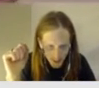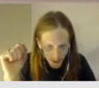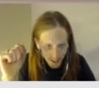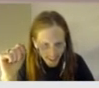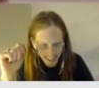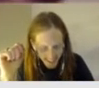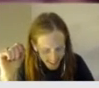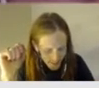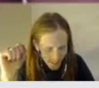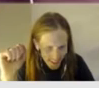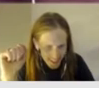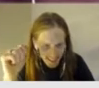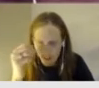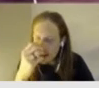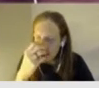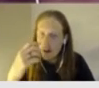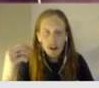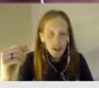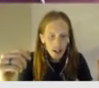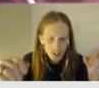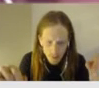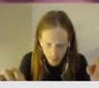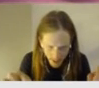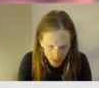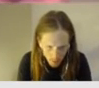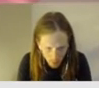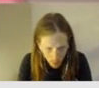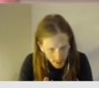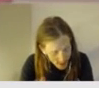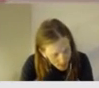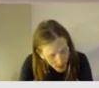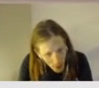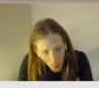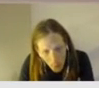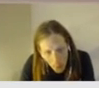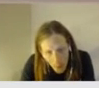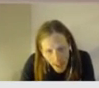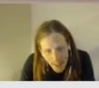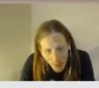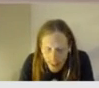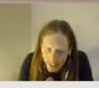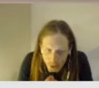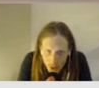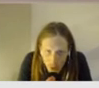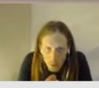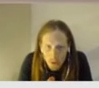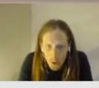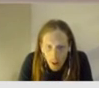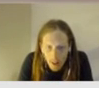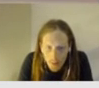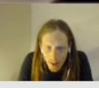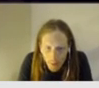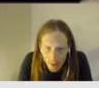Cool. That's awesome. That's awesome. Okay, so shifting back to the more important stuff, walk us through a normal photo